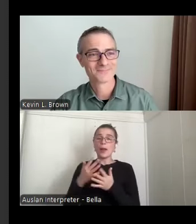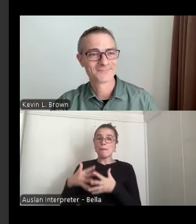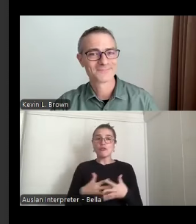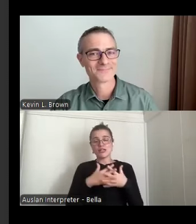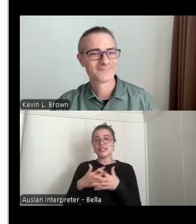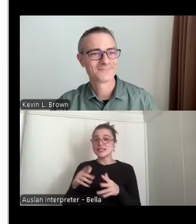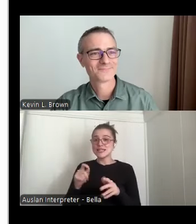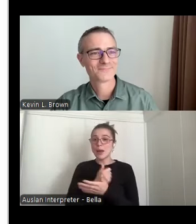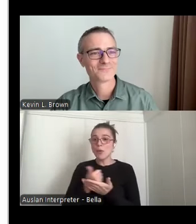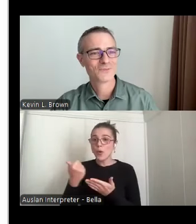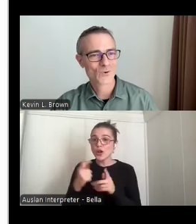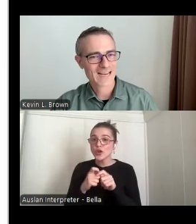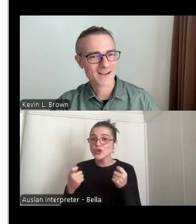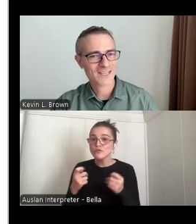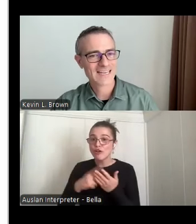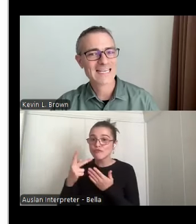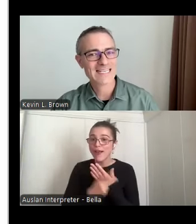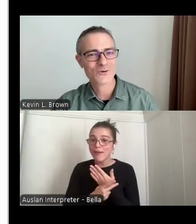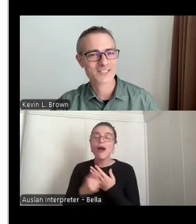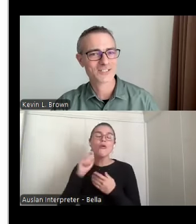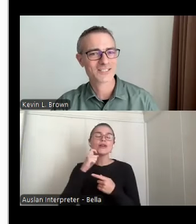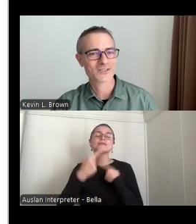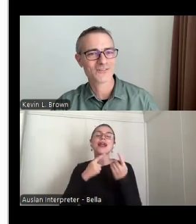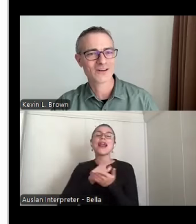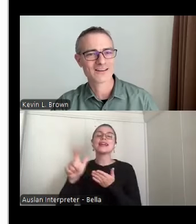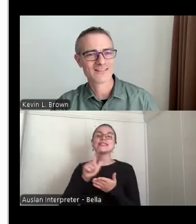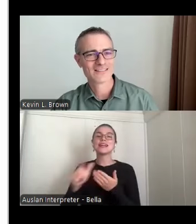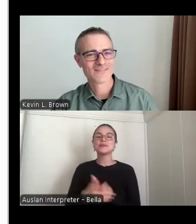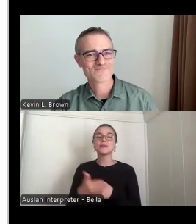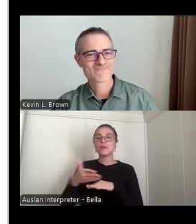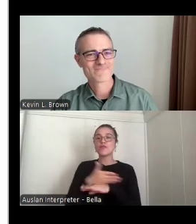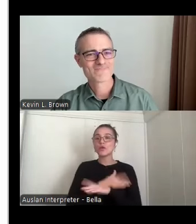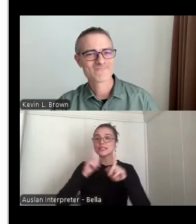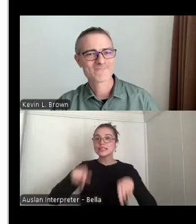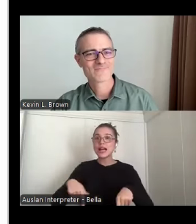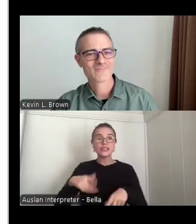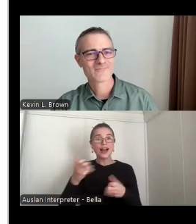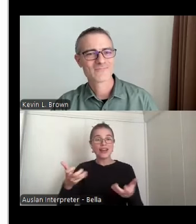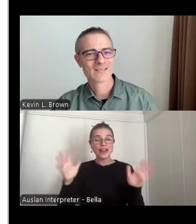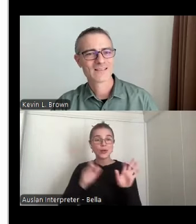Before we dive in, any questions so far?